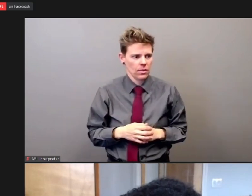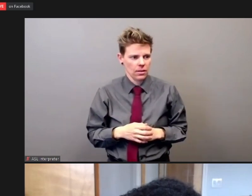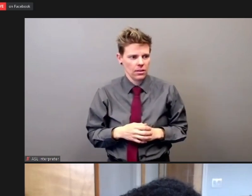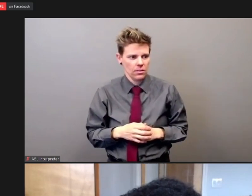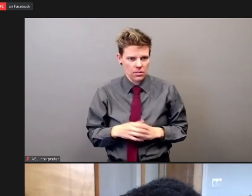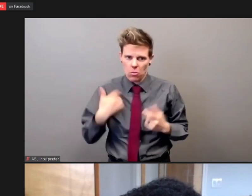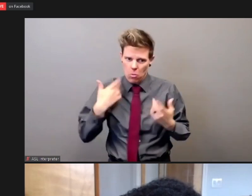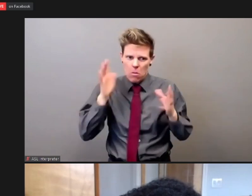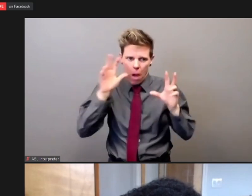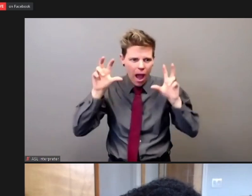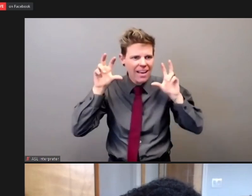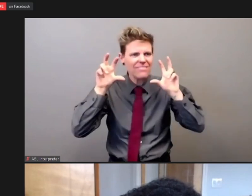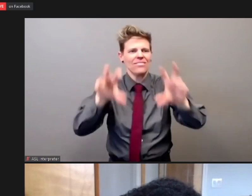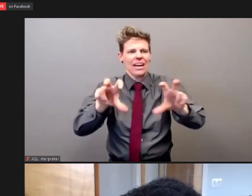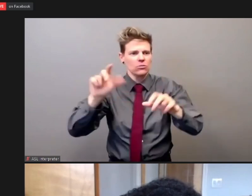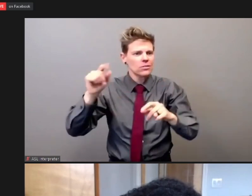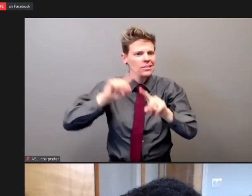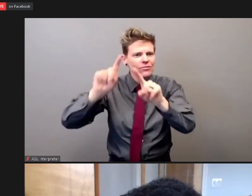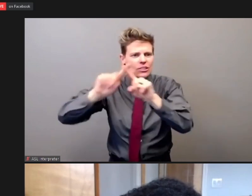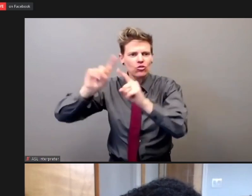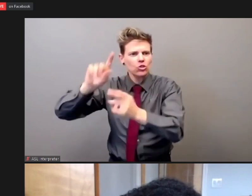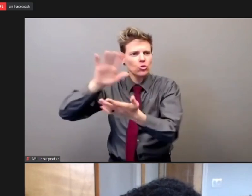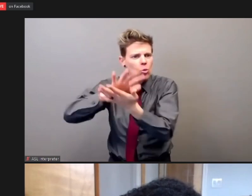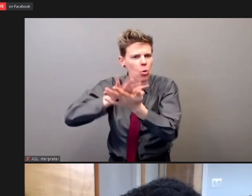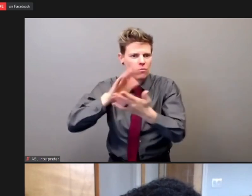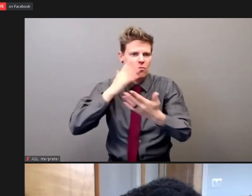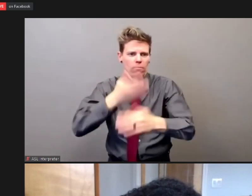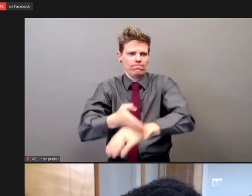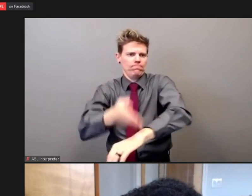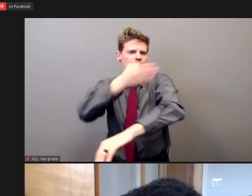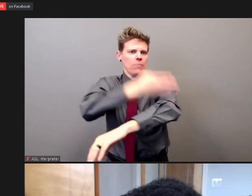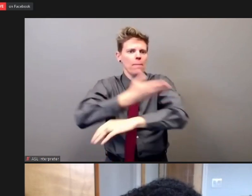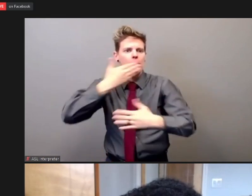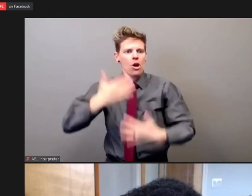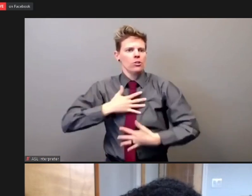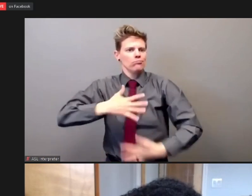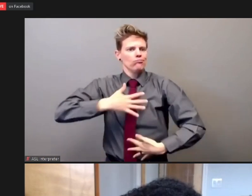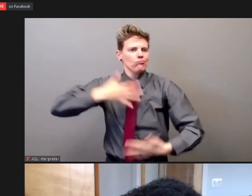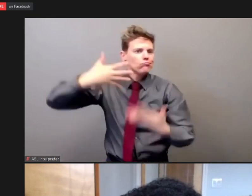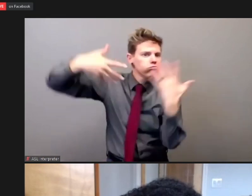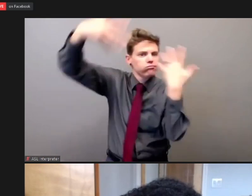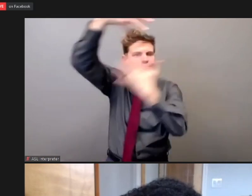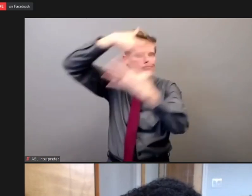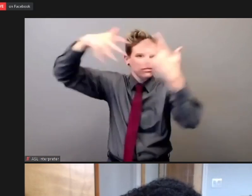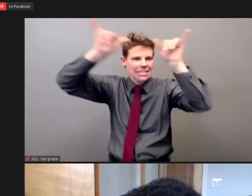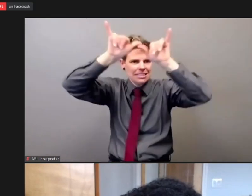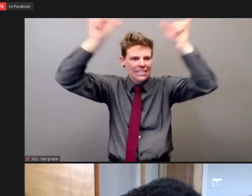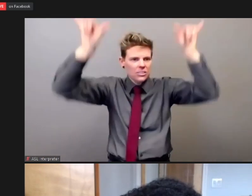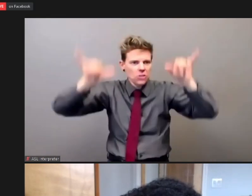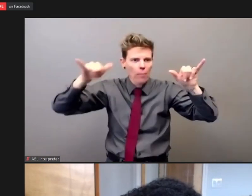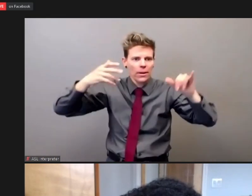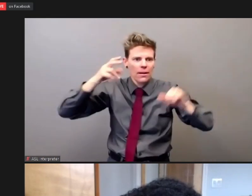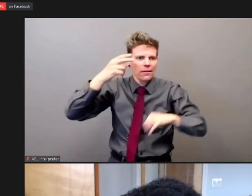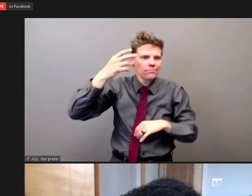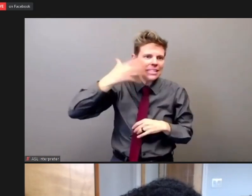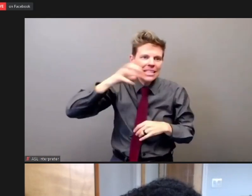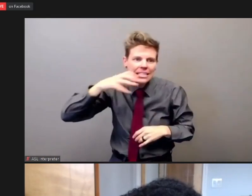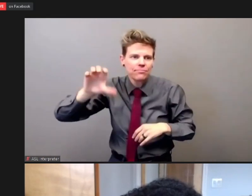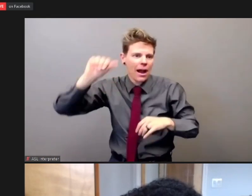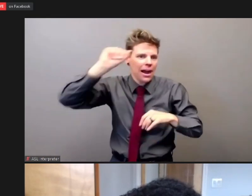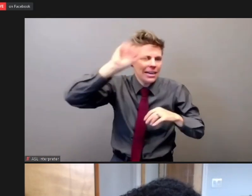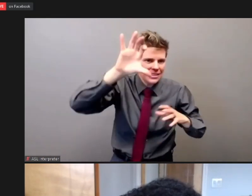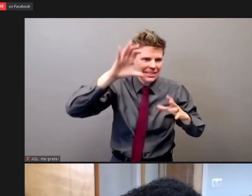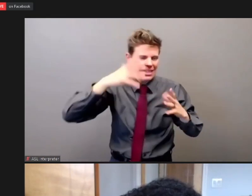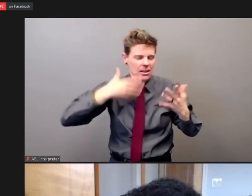efforts, PPE, all of the above, and vaccine, so that we have the best